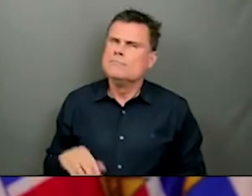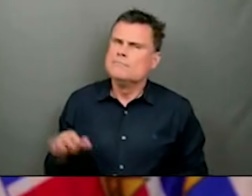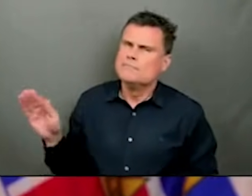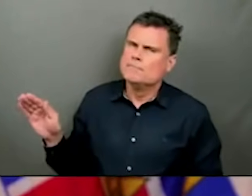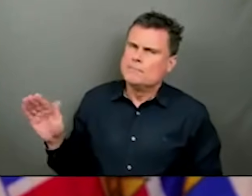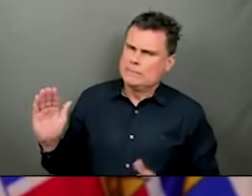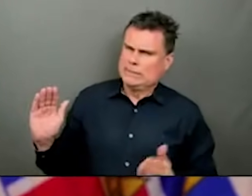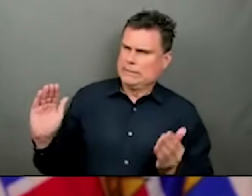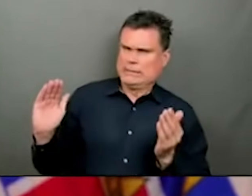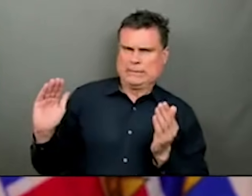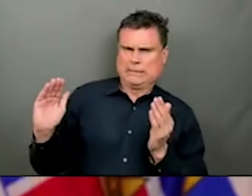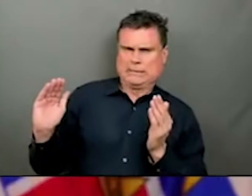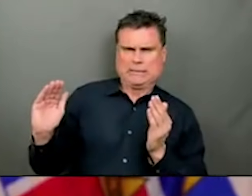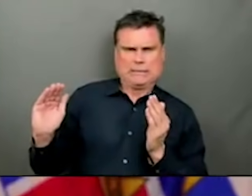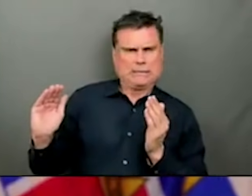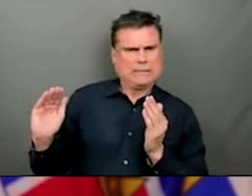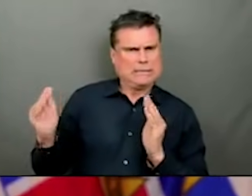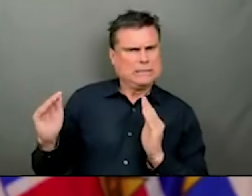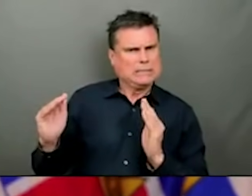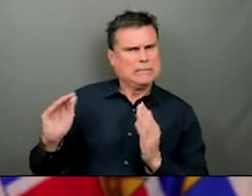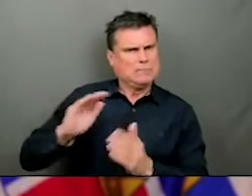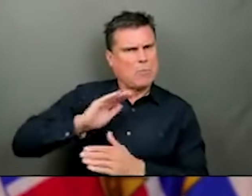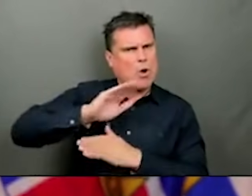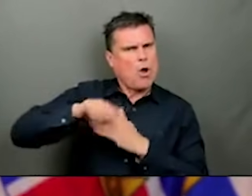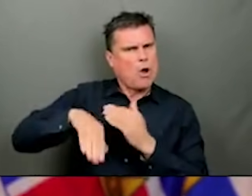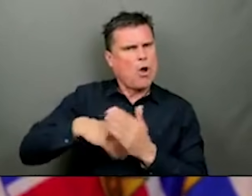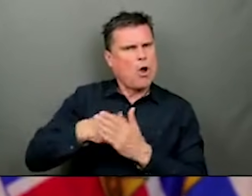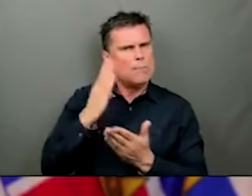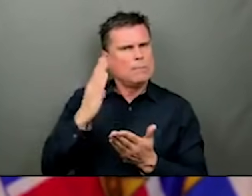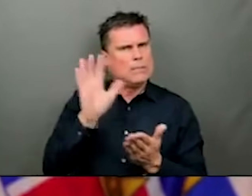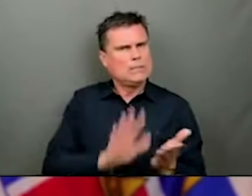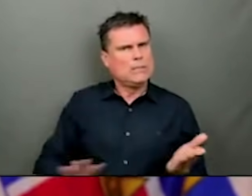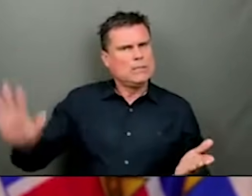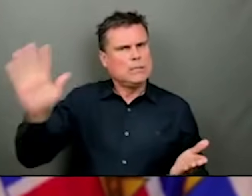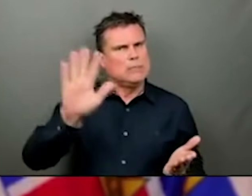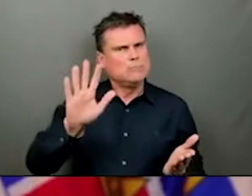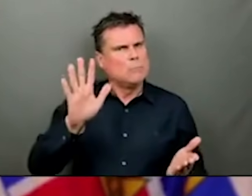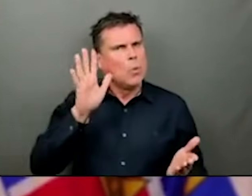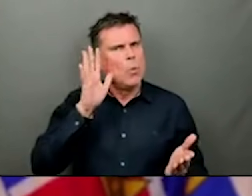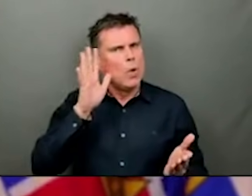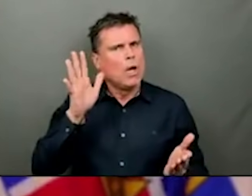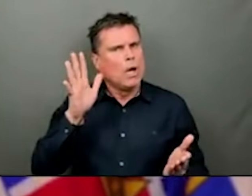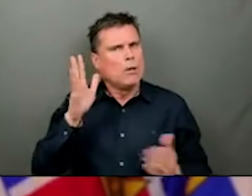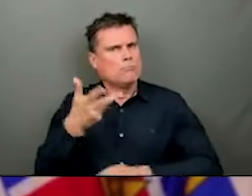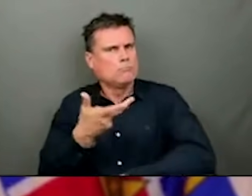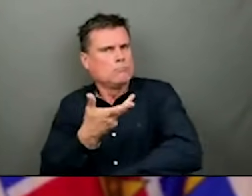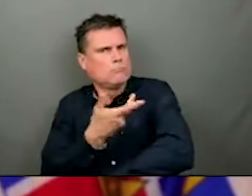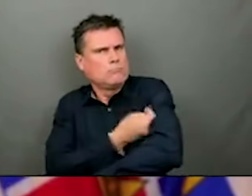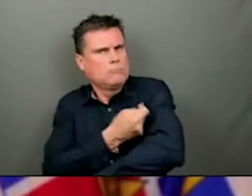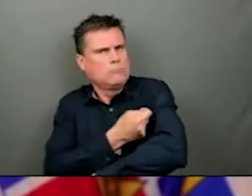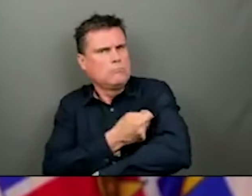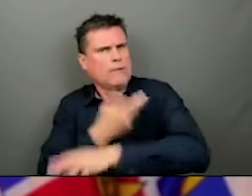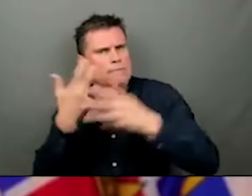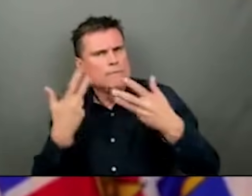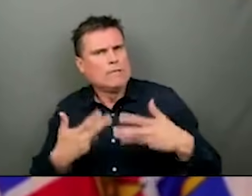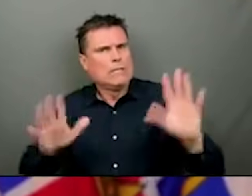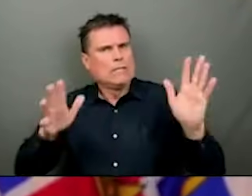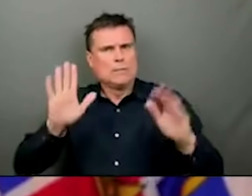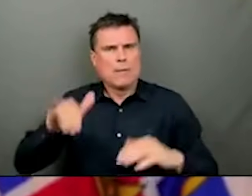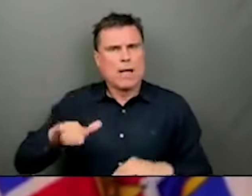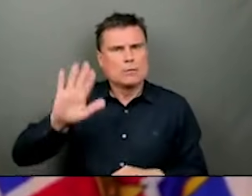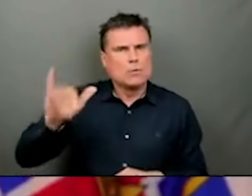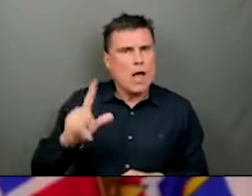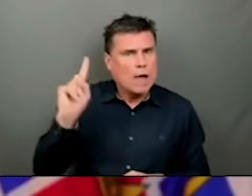of vaccine in BC by July 1st. So I'm just wondering, we're hearing that tomorrow